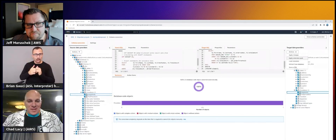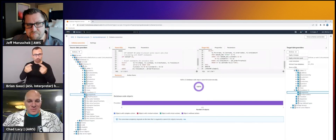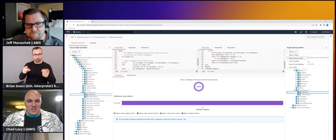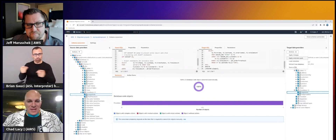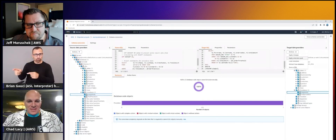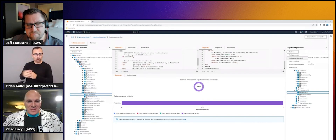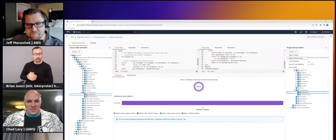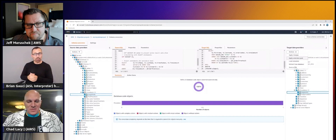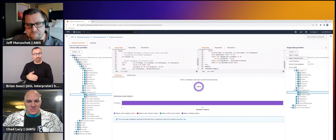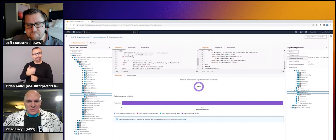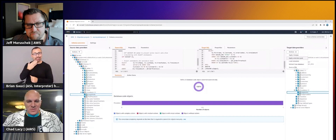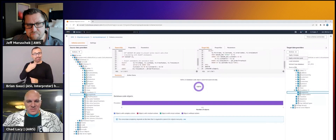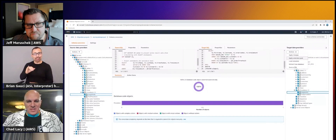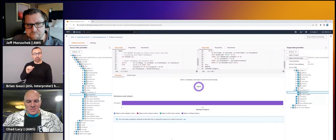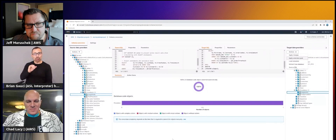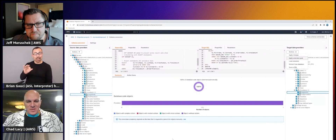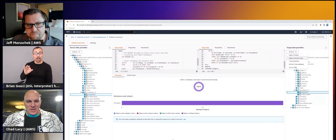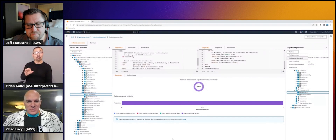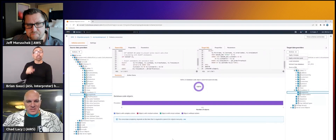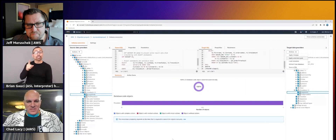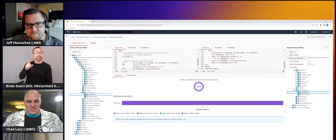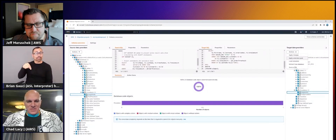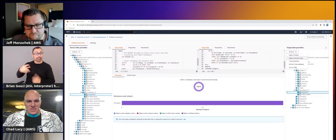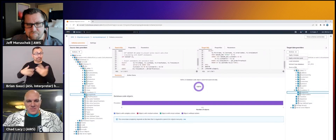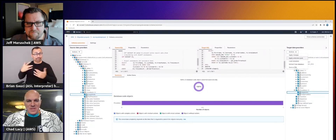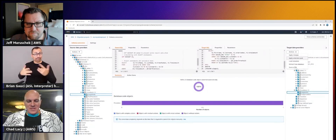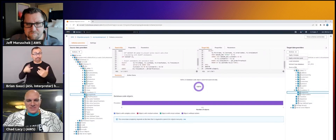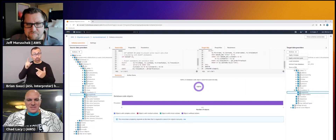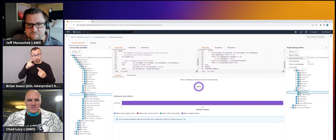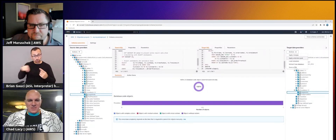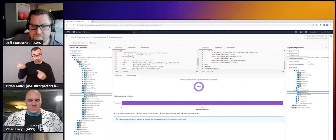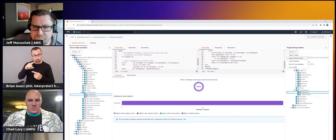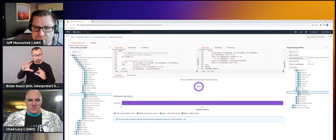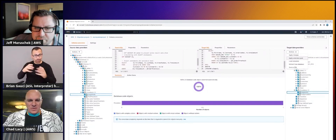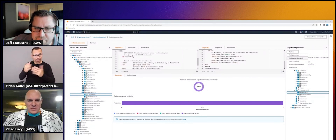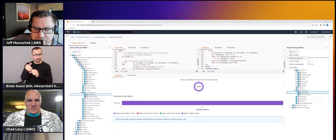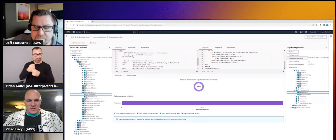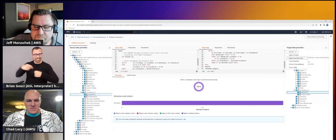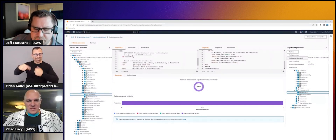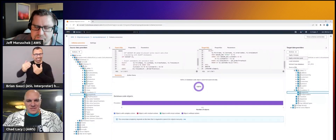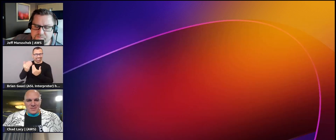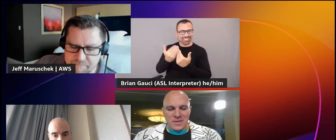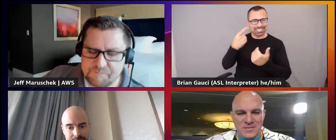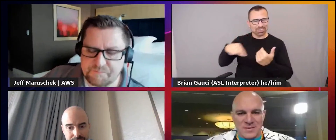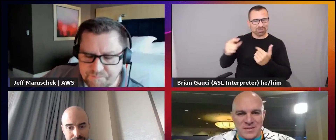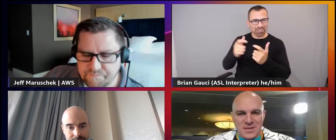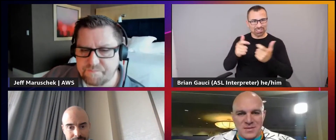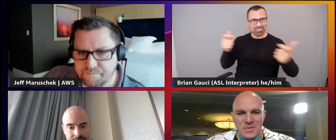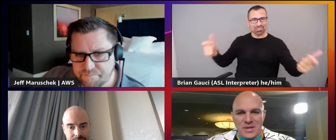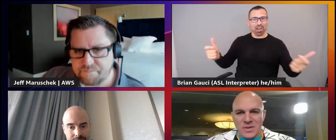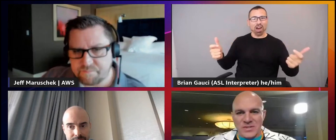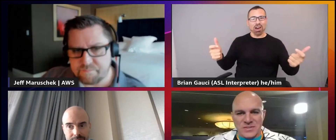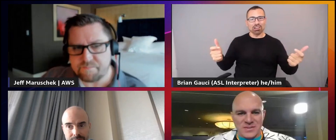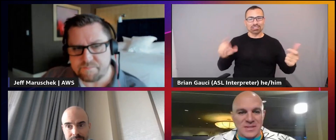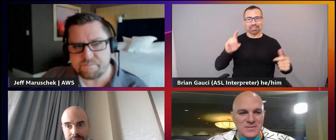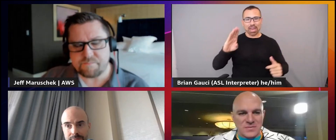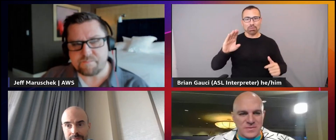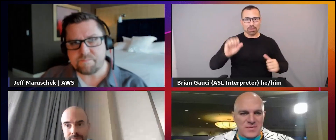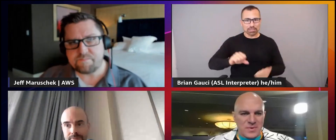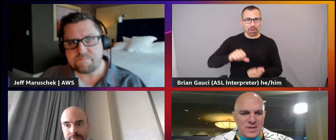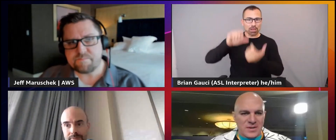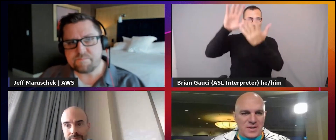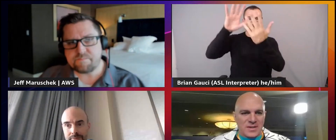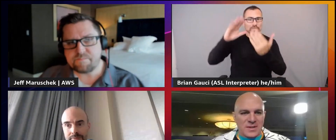exciting. I mean, I think you and your team, congratulations on trying to make this easier for doing these large scale database migrations easier